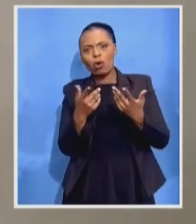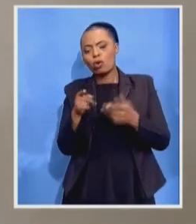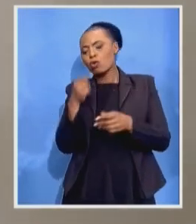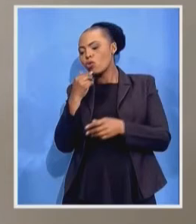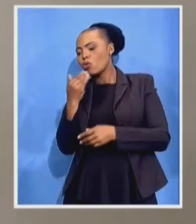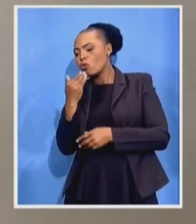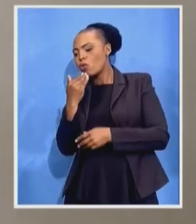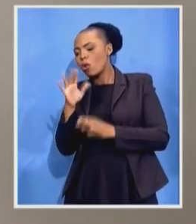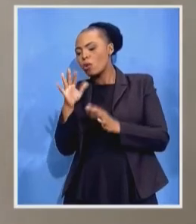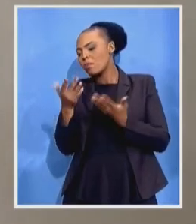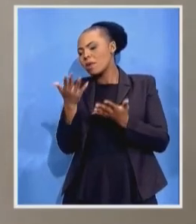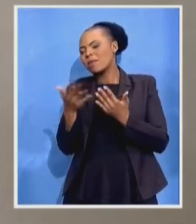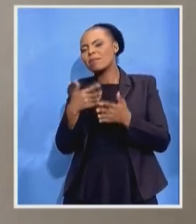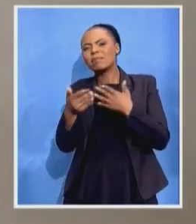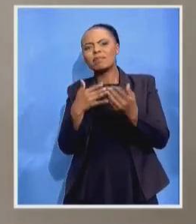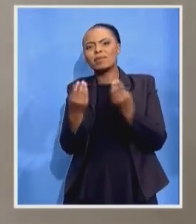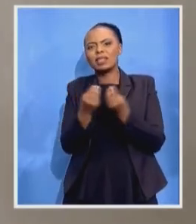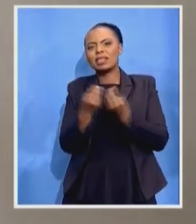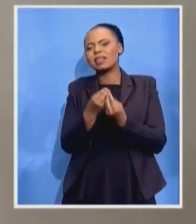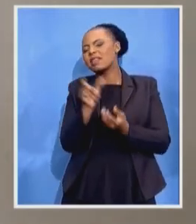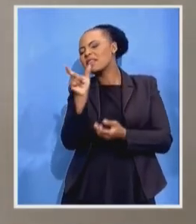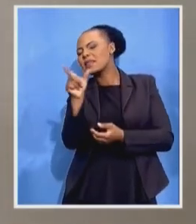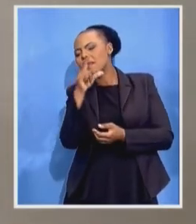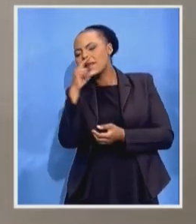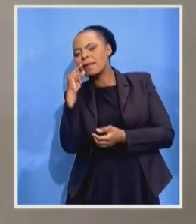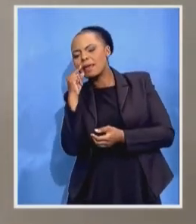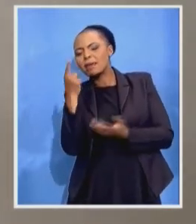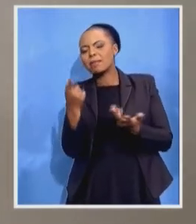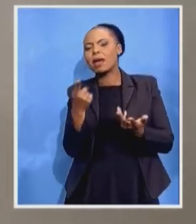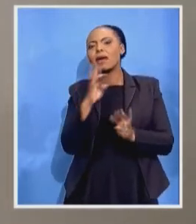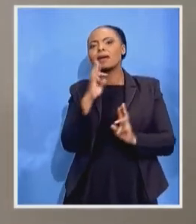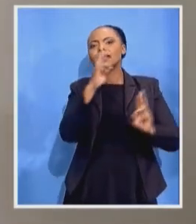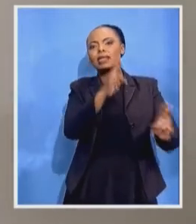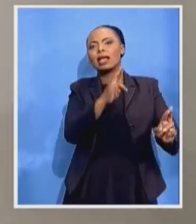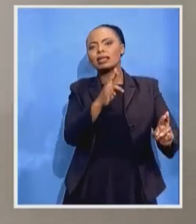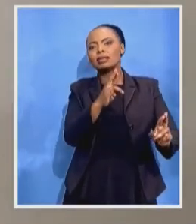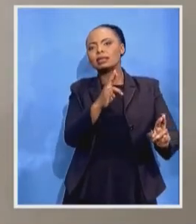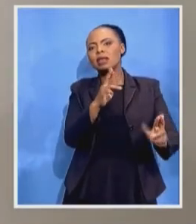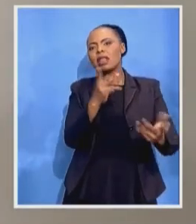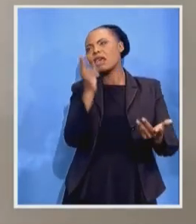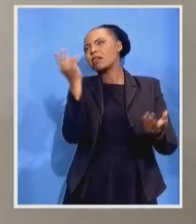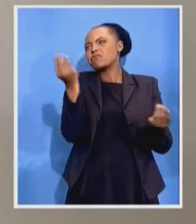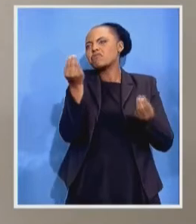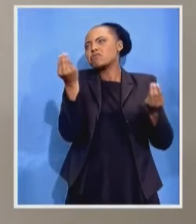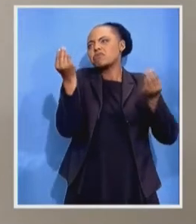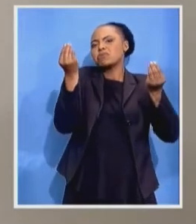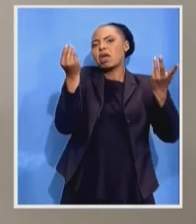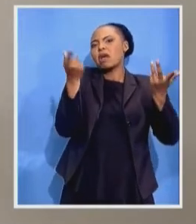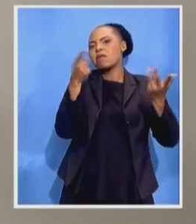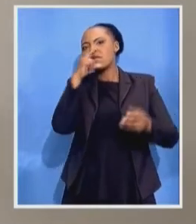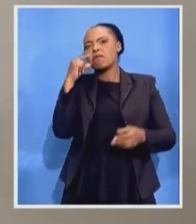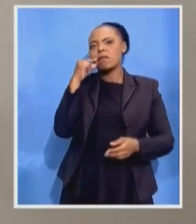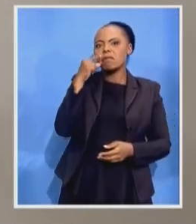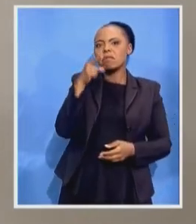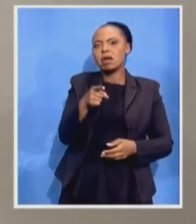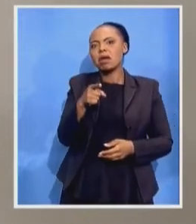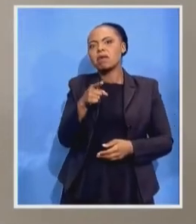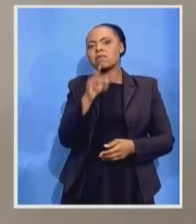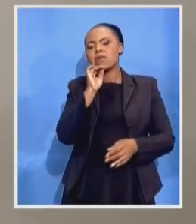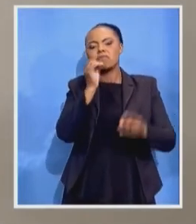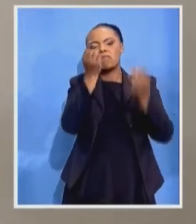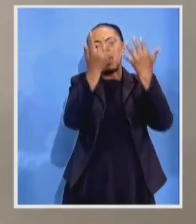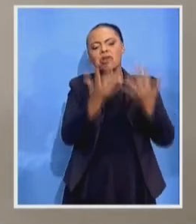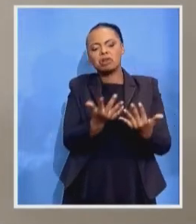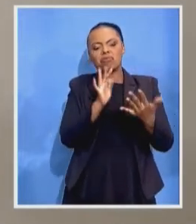it, results in a common outcome. That of cuts in budgets affecting social and other developmental